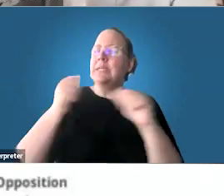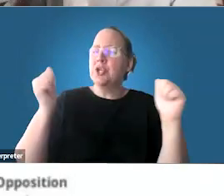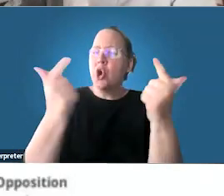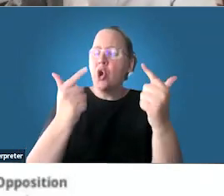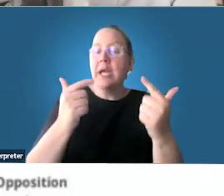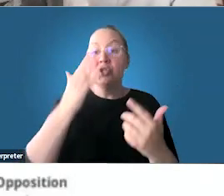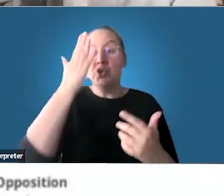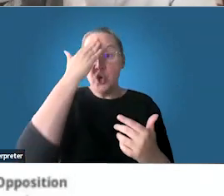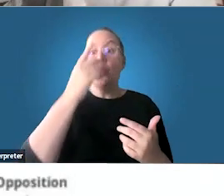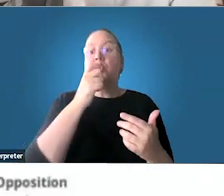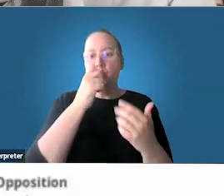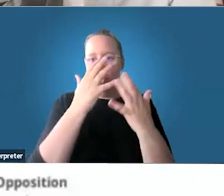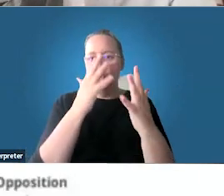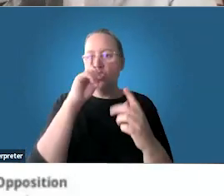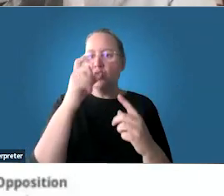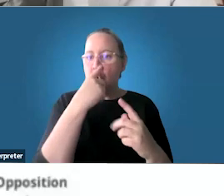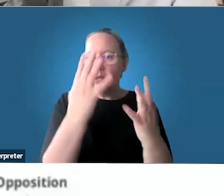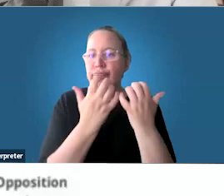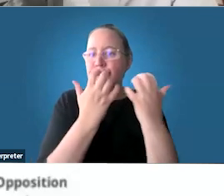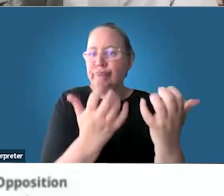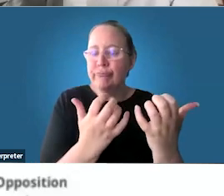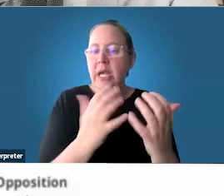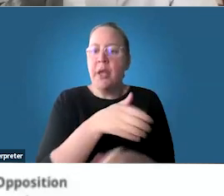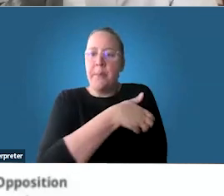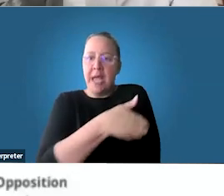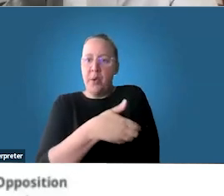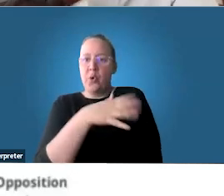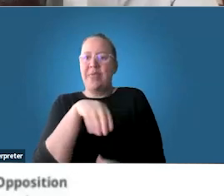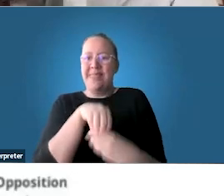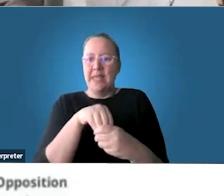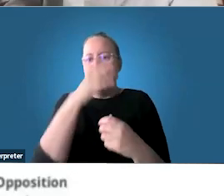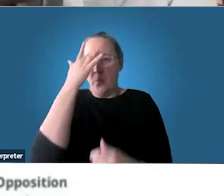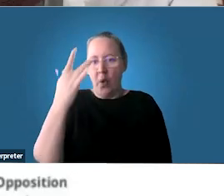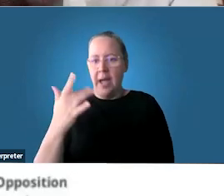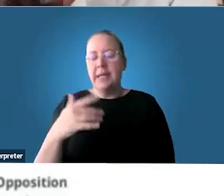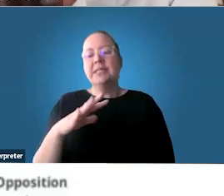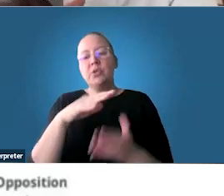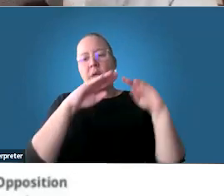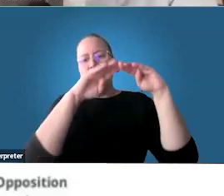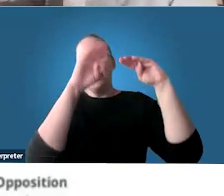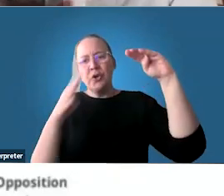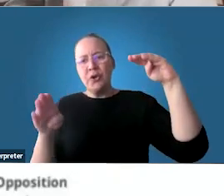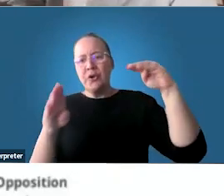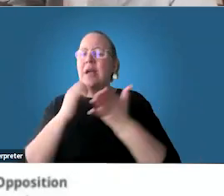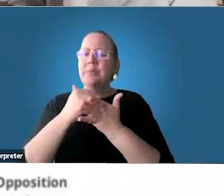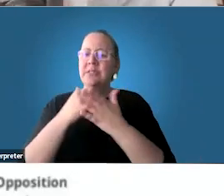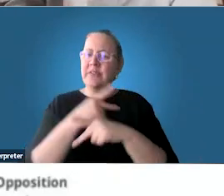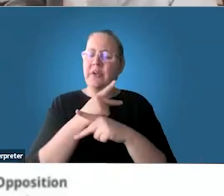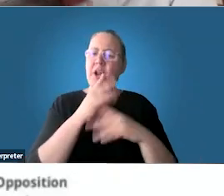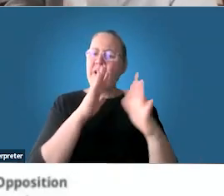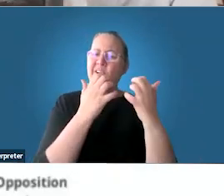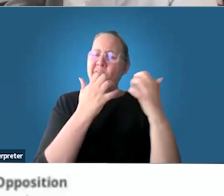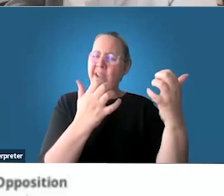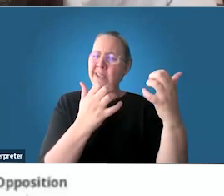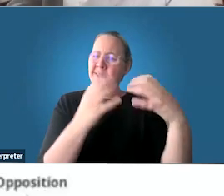who you're speaking to, who you're trying to build power with, and power within, and why. So the curve kind of helps us map our audiences across a